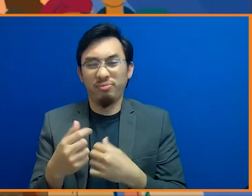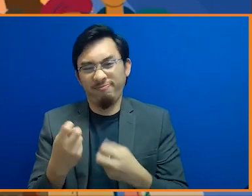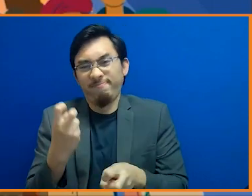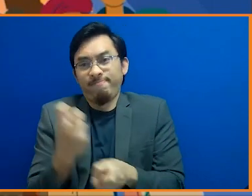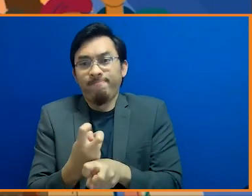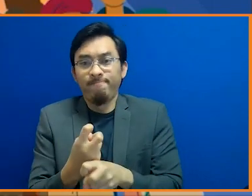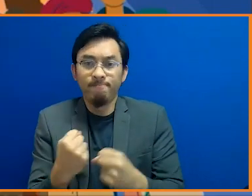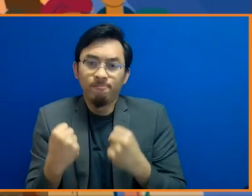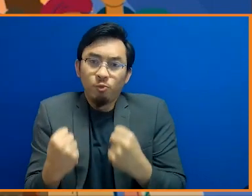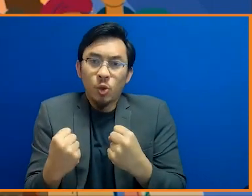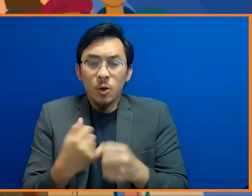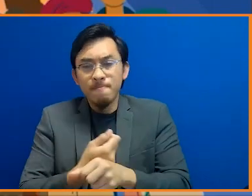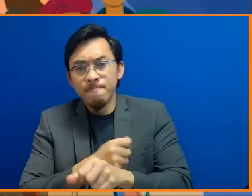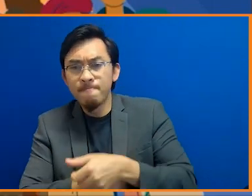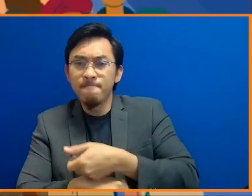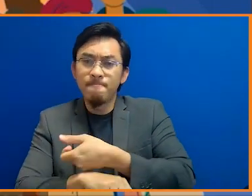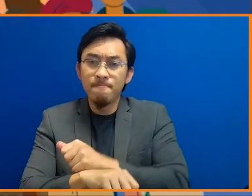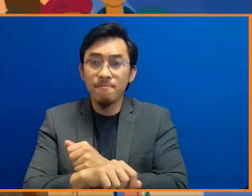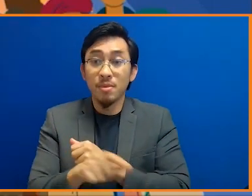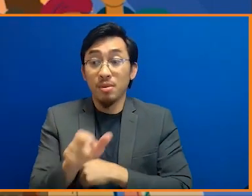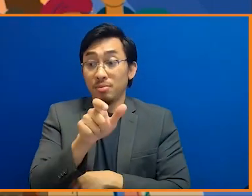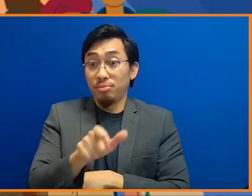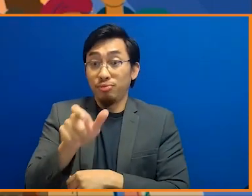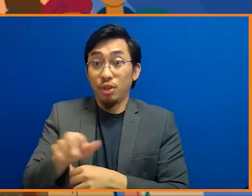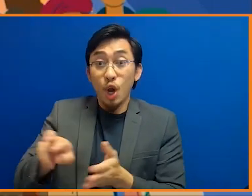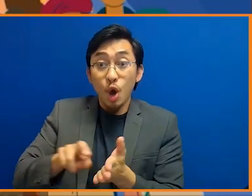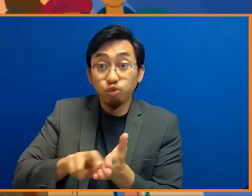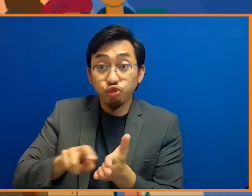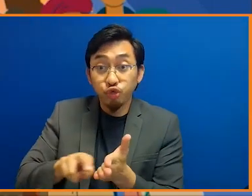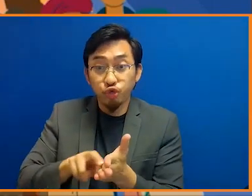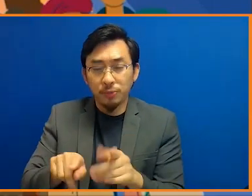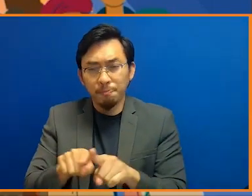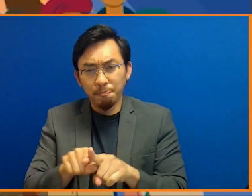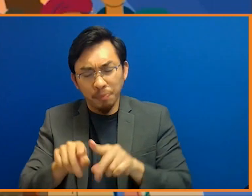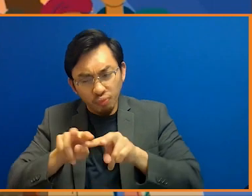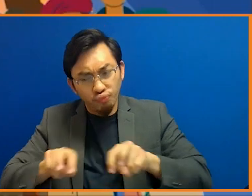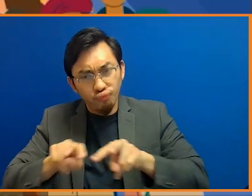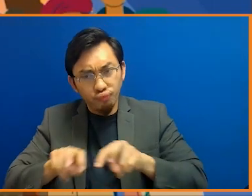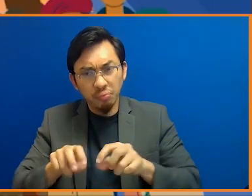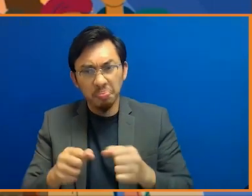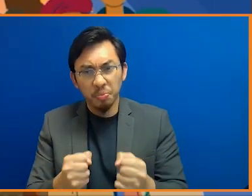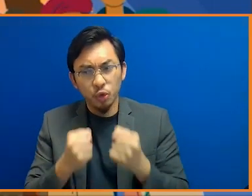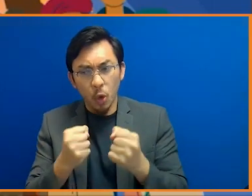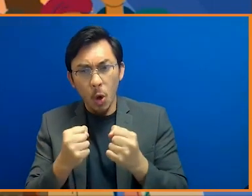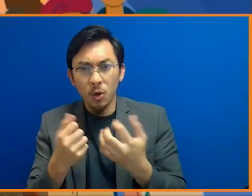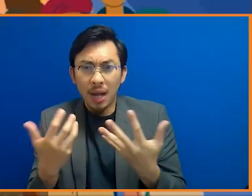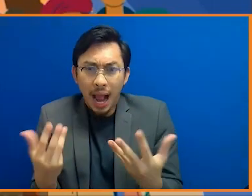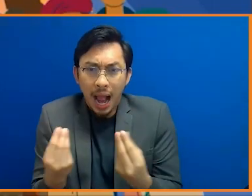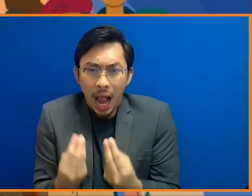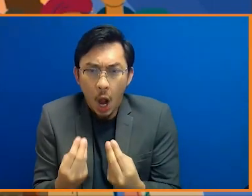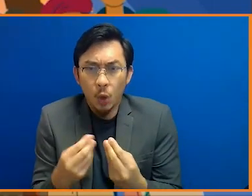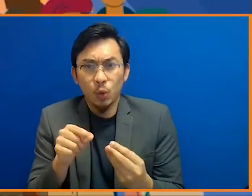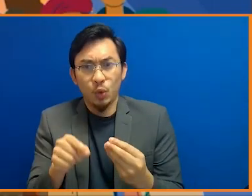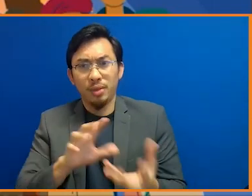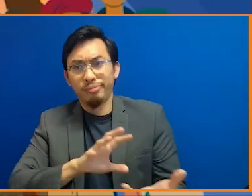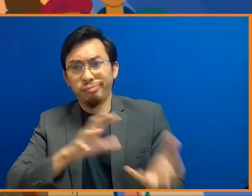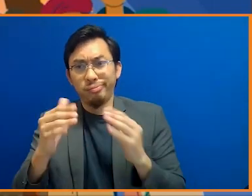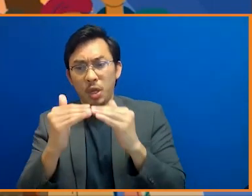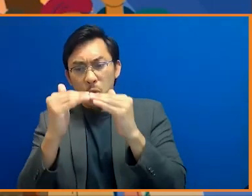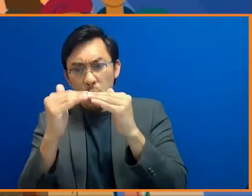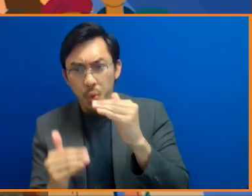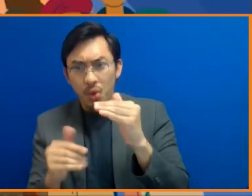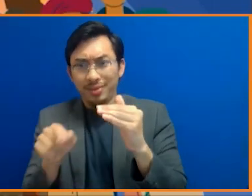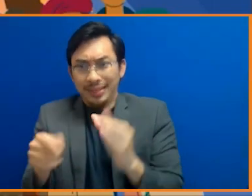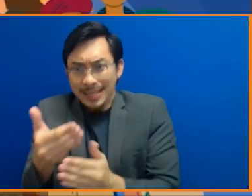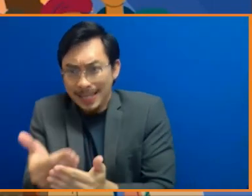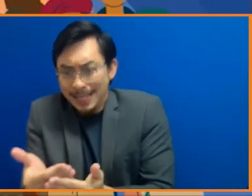of effort, a lot of researches have been conducted to strengthen the effort on